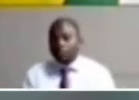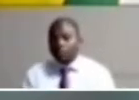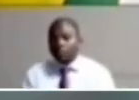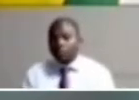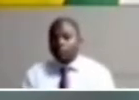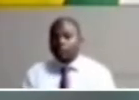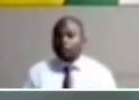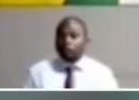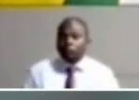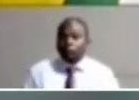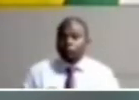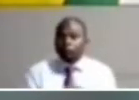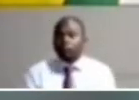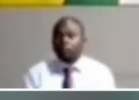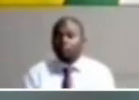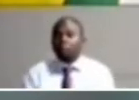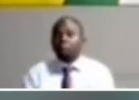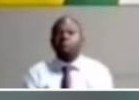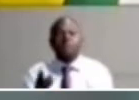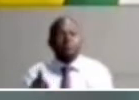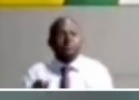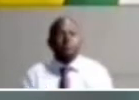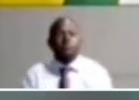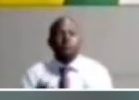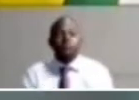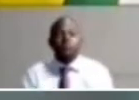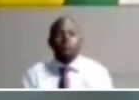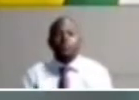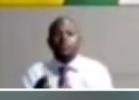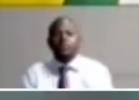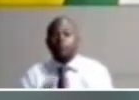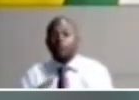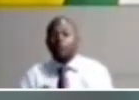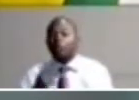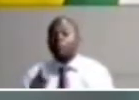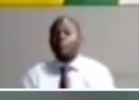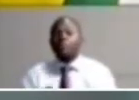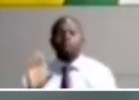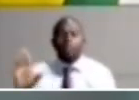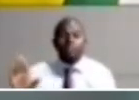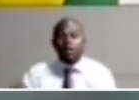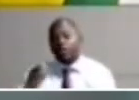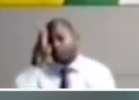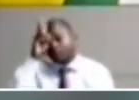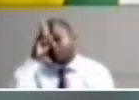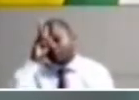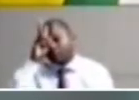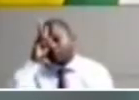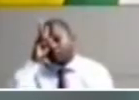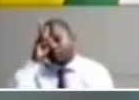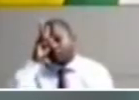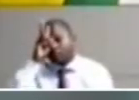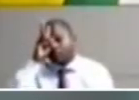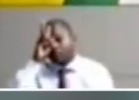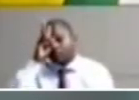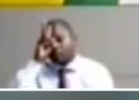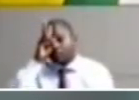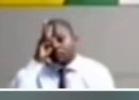are taking death to our people in the village.